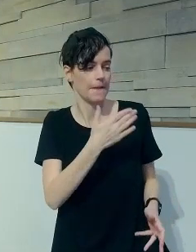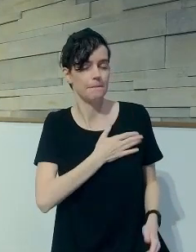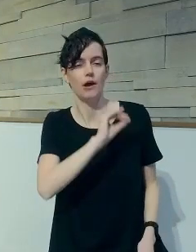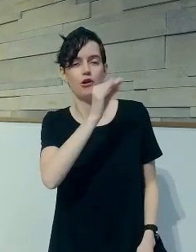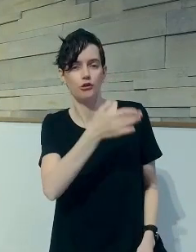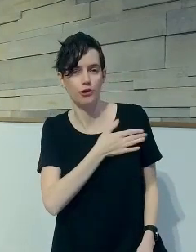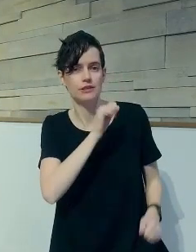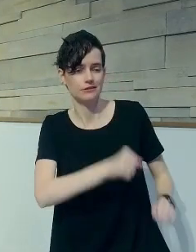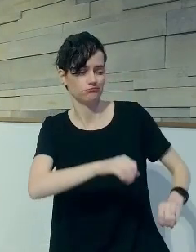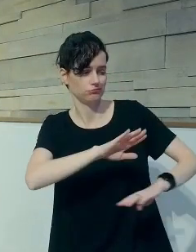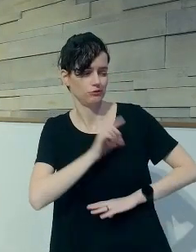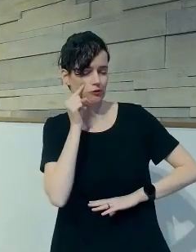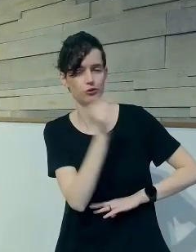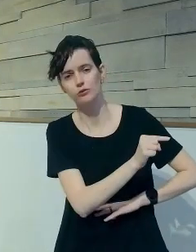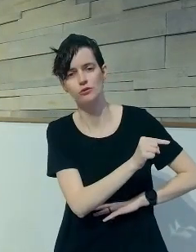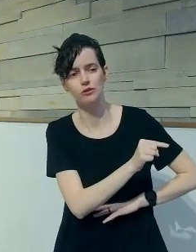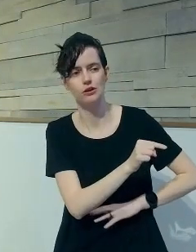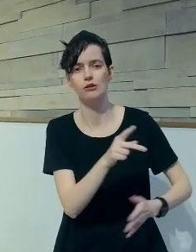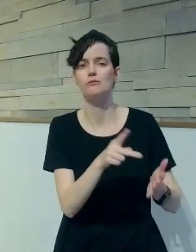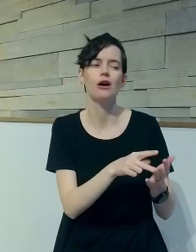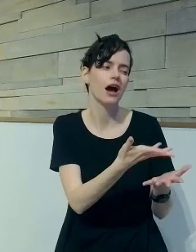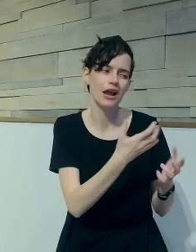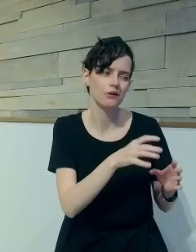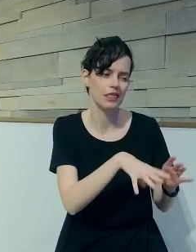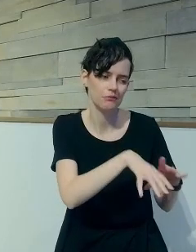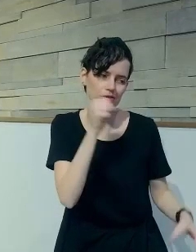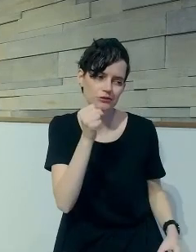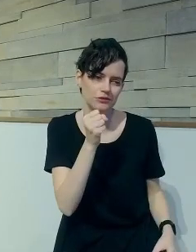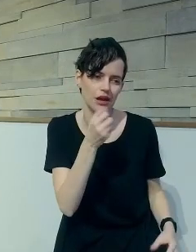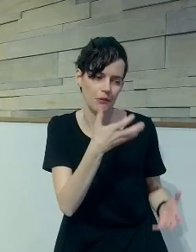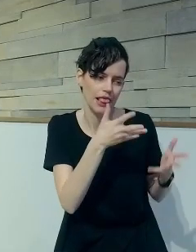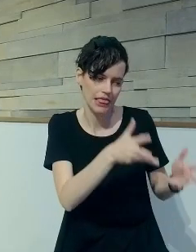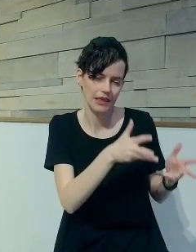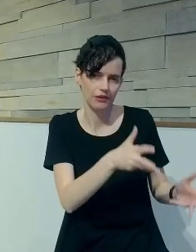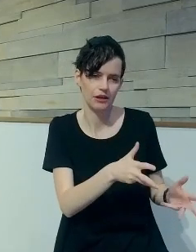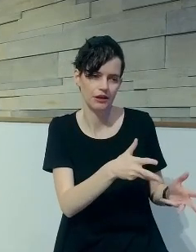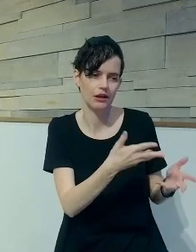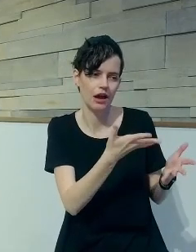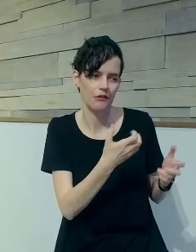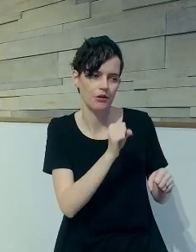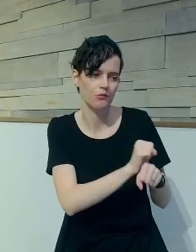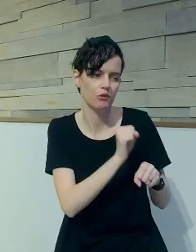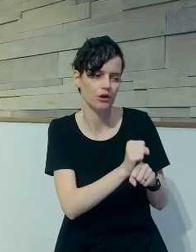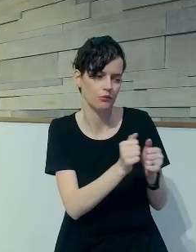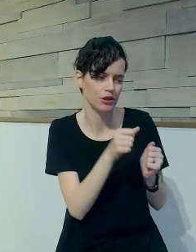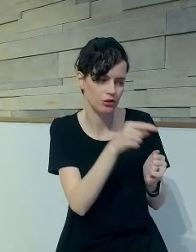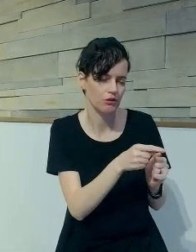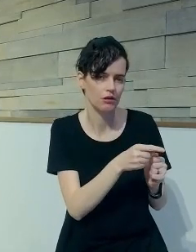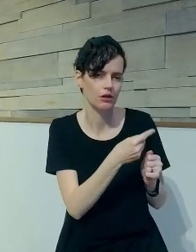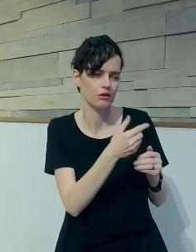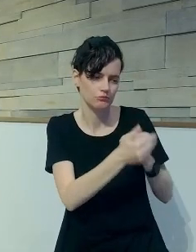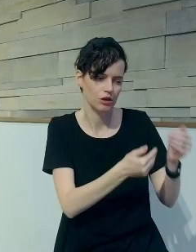is sufficient for you. Paul, I don't want to take your thorn away. I want to leave it there. And I want to work with you and walk with